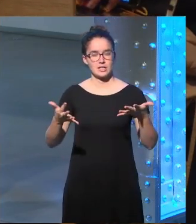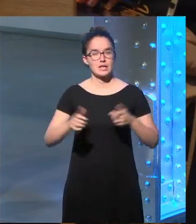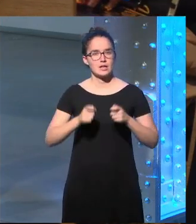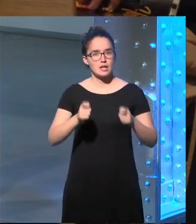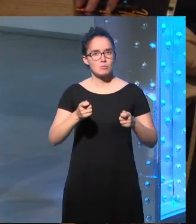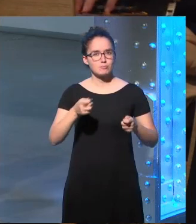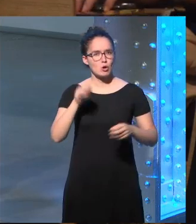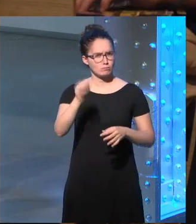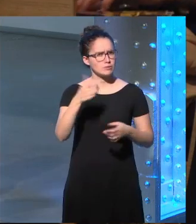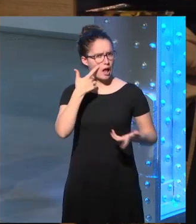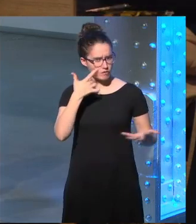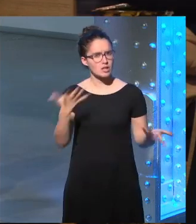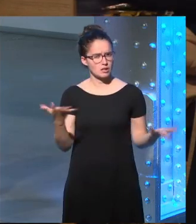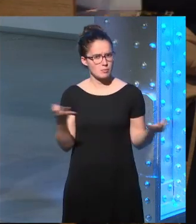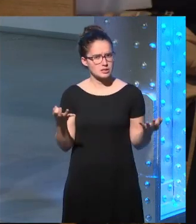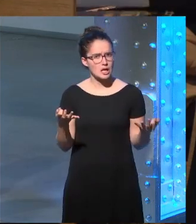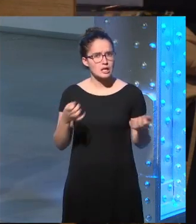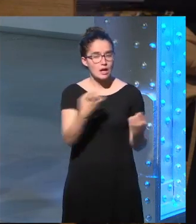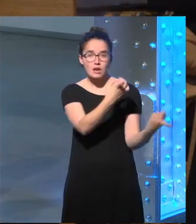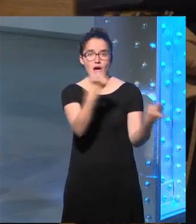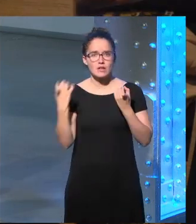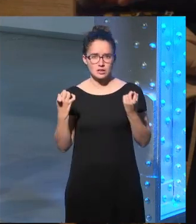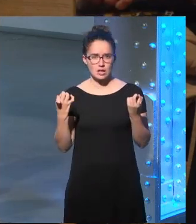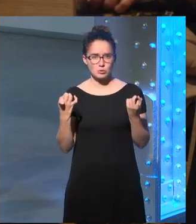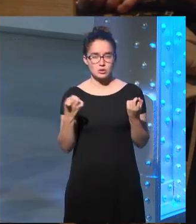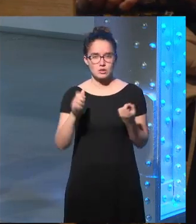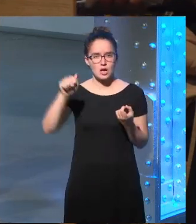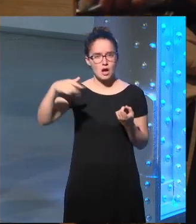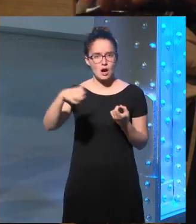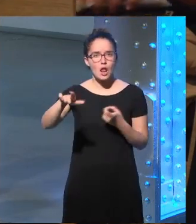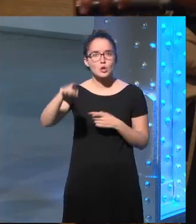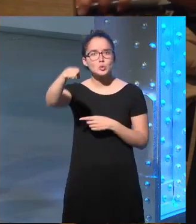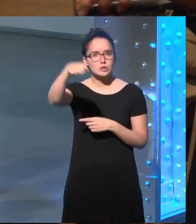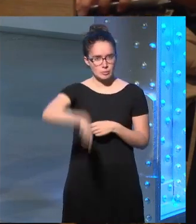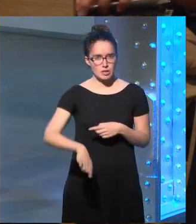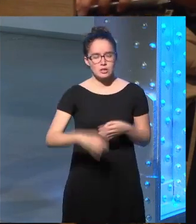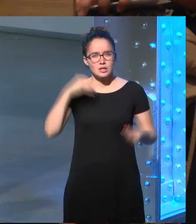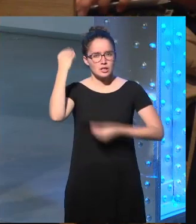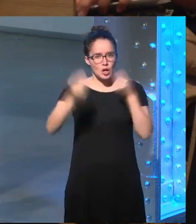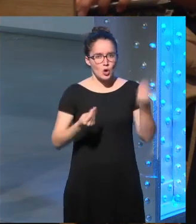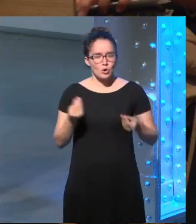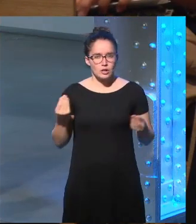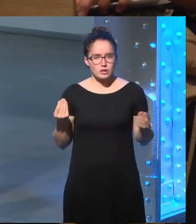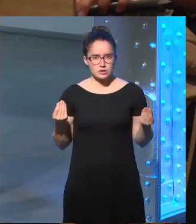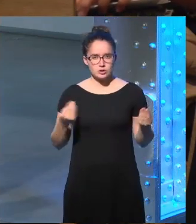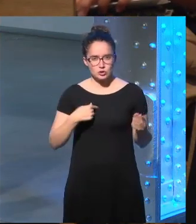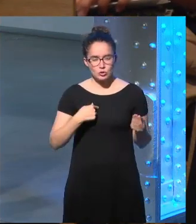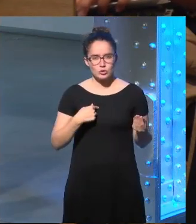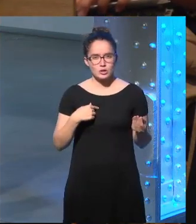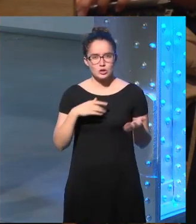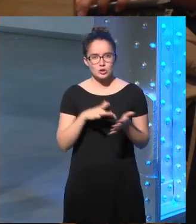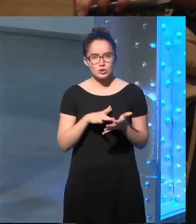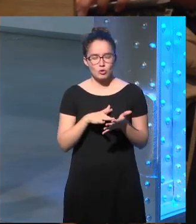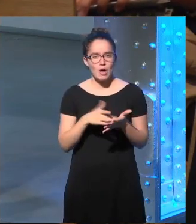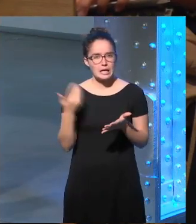and also call people about this need. And also, Ángel,